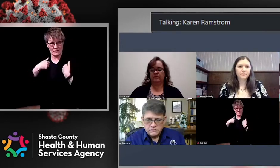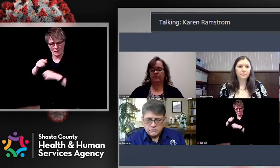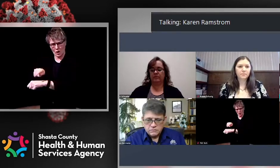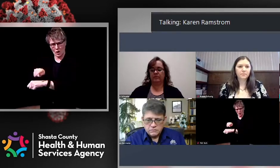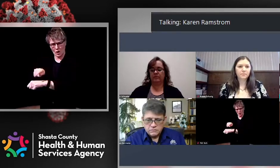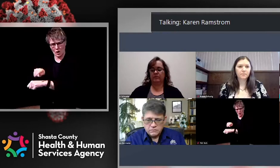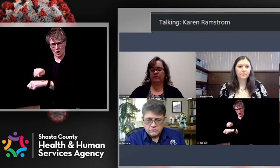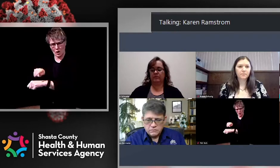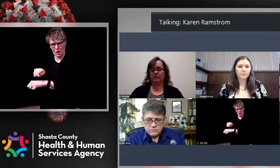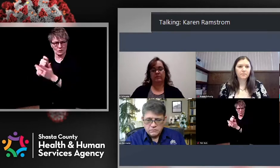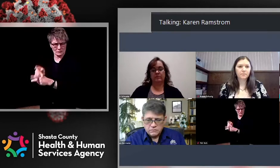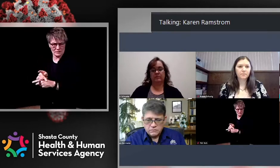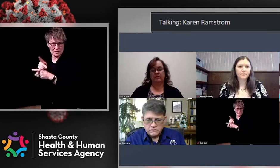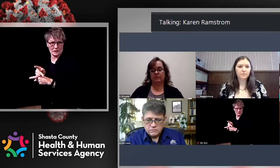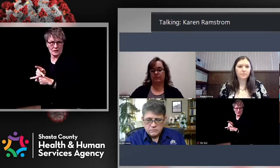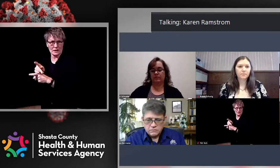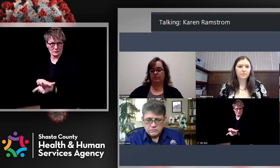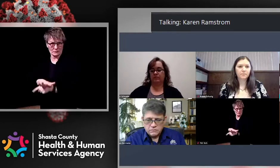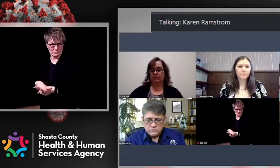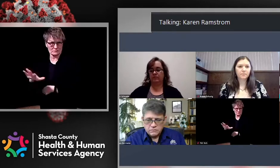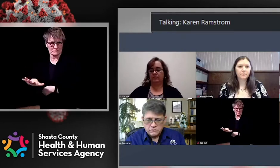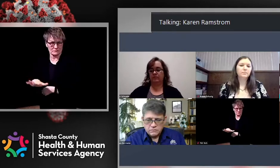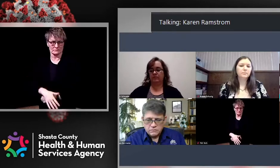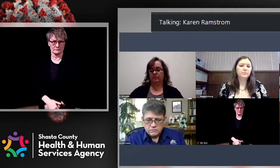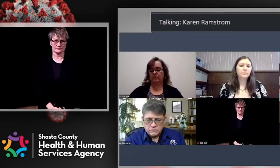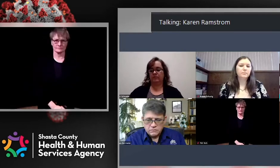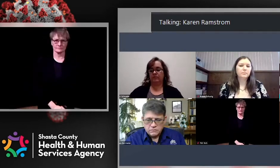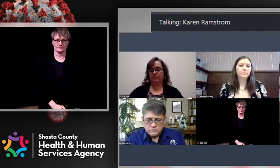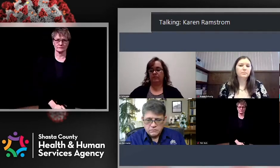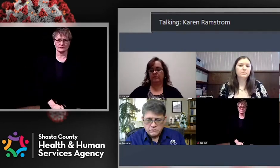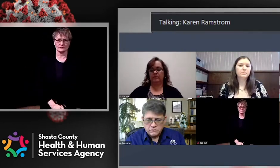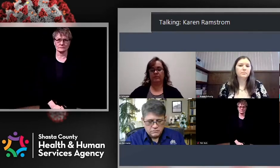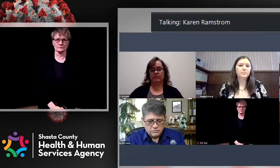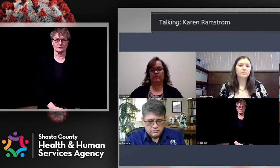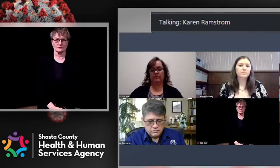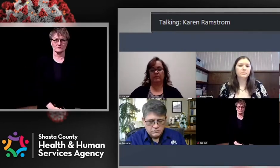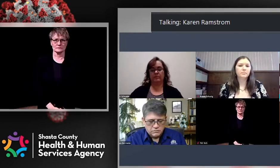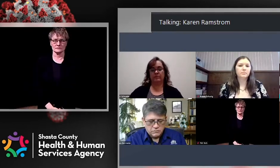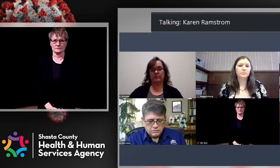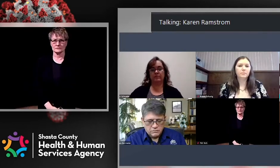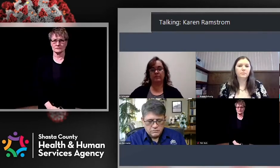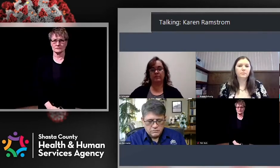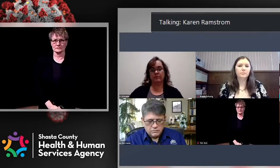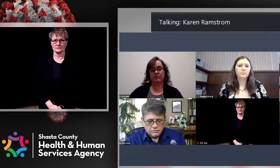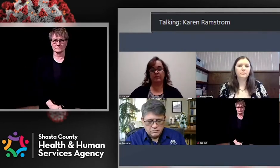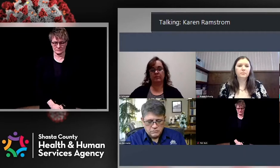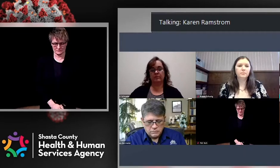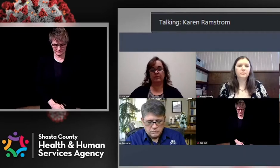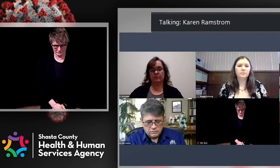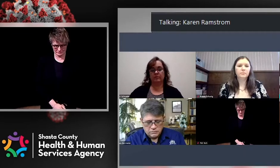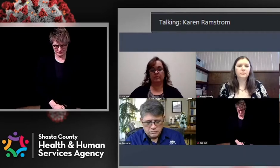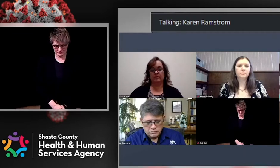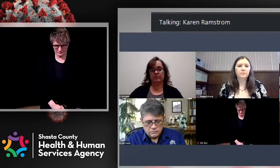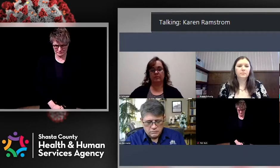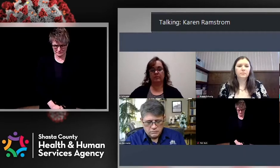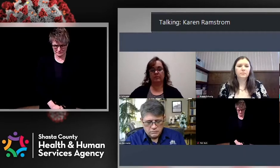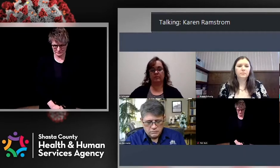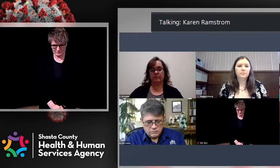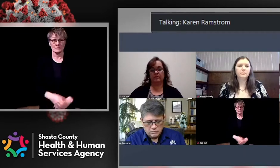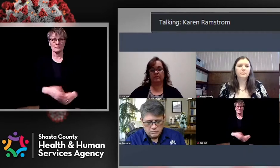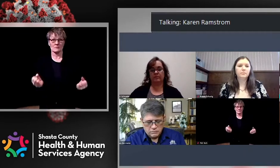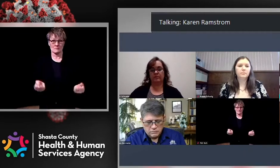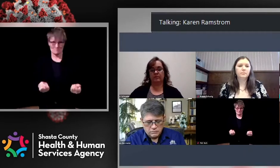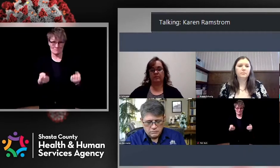We have allocated vaccine to all of our hospitals, and some of them are actually going to be getting starting their second